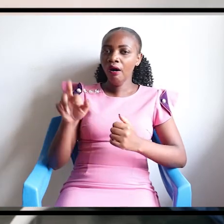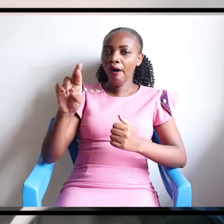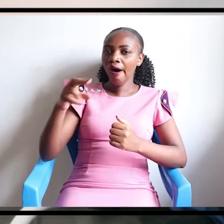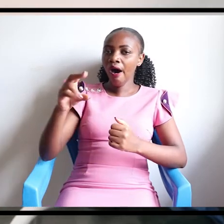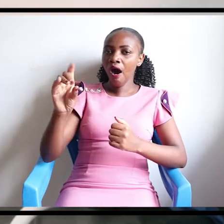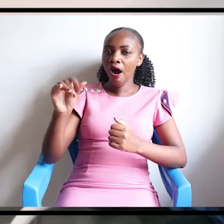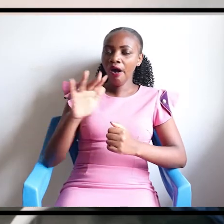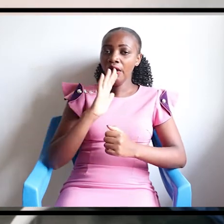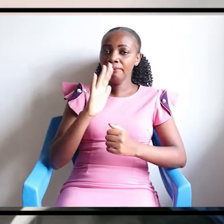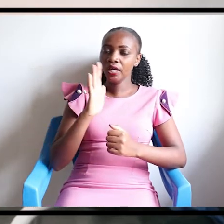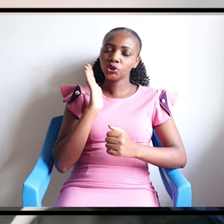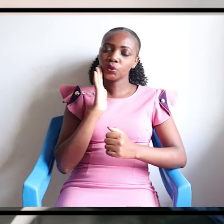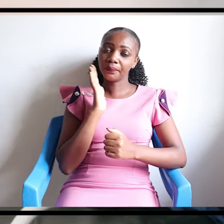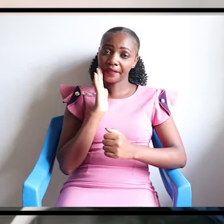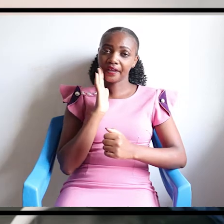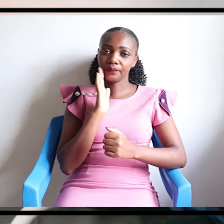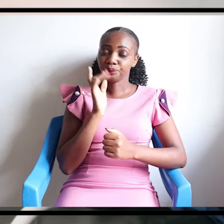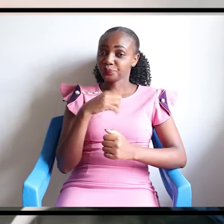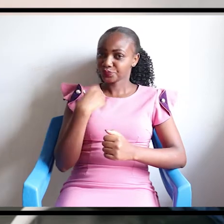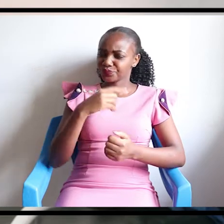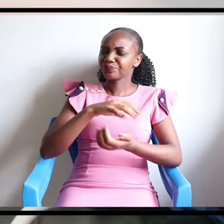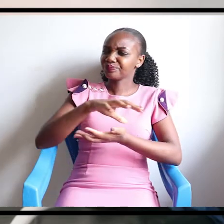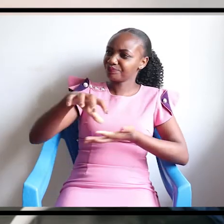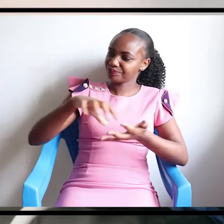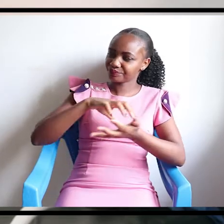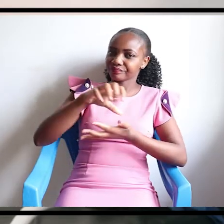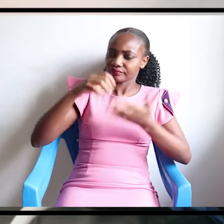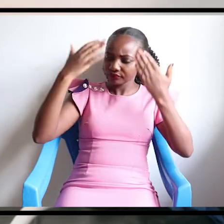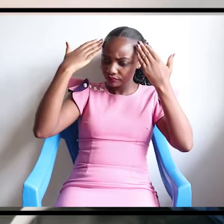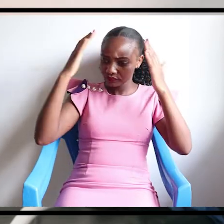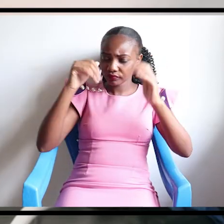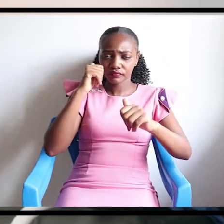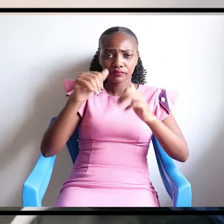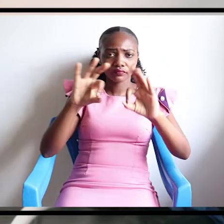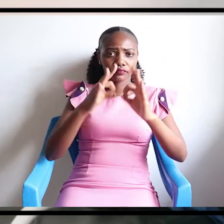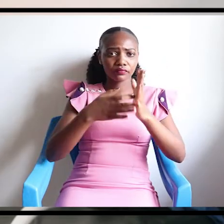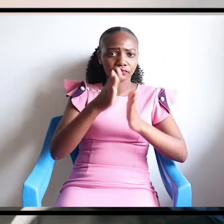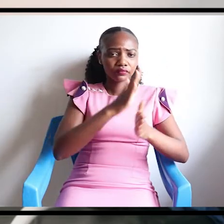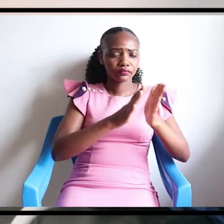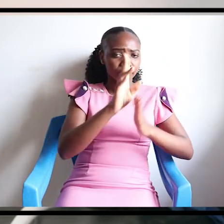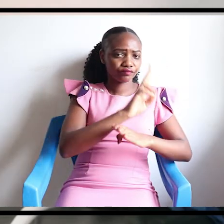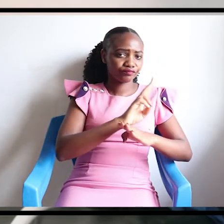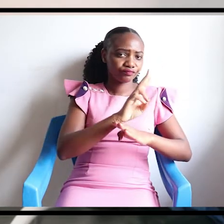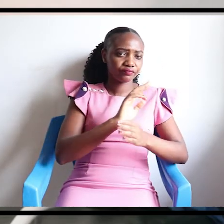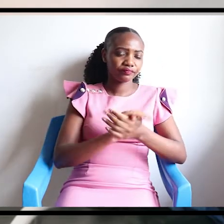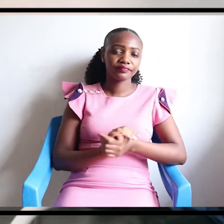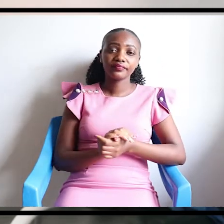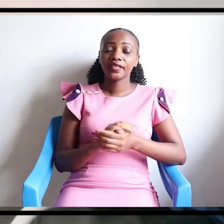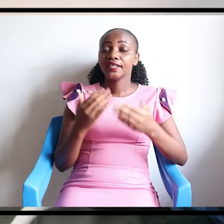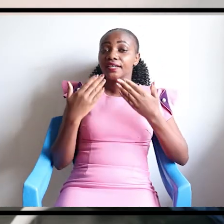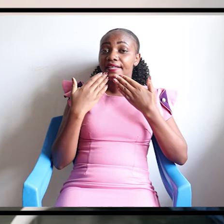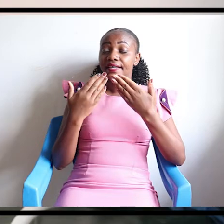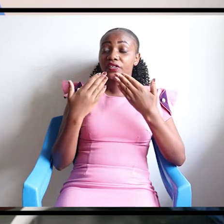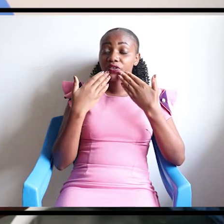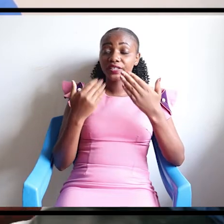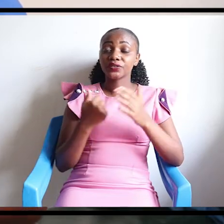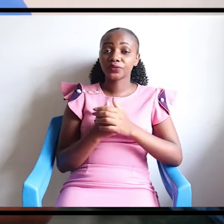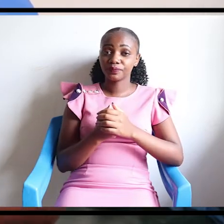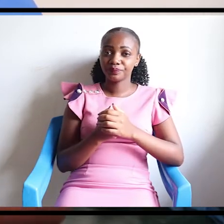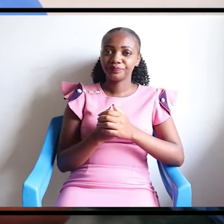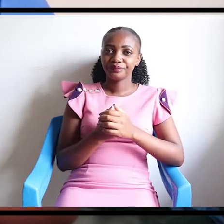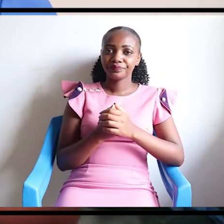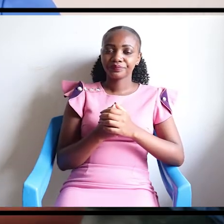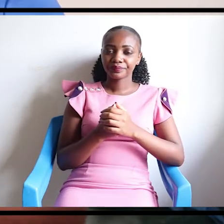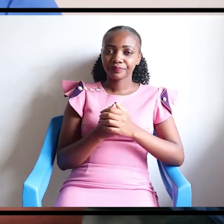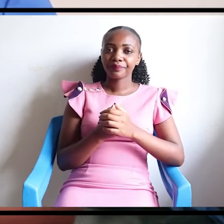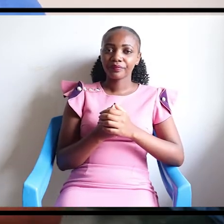there who is not sure of which family planning method she wants to use. Thank you very much, Judy. My parting